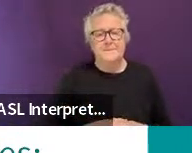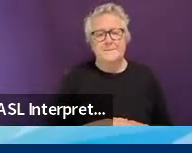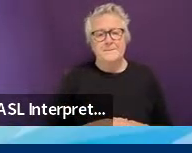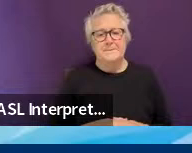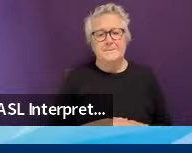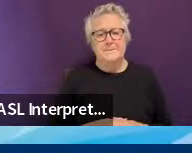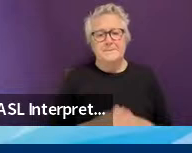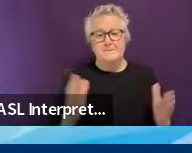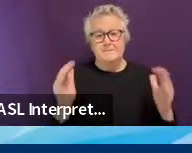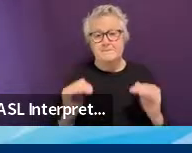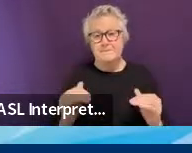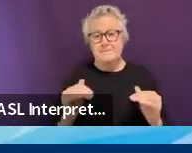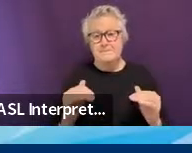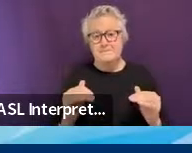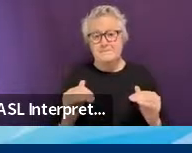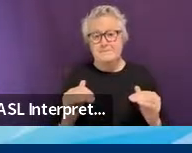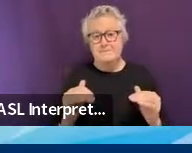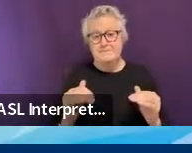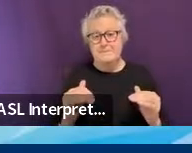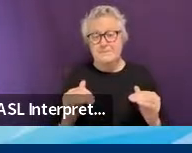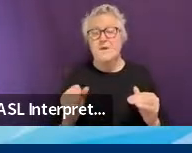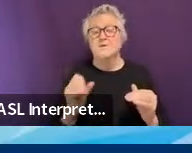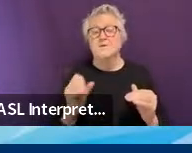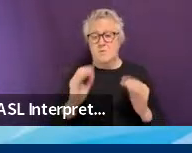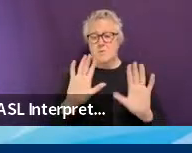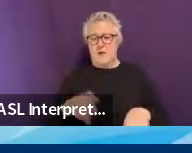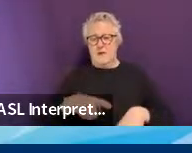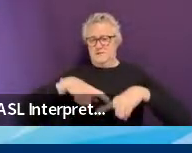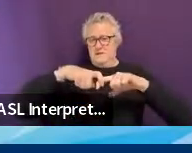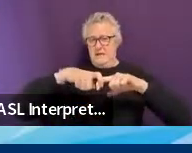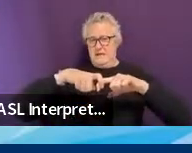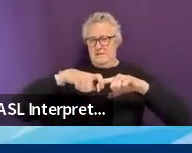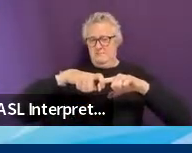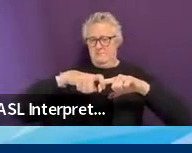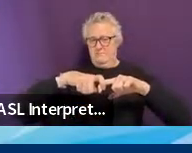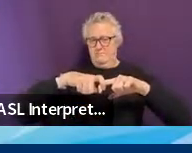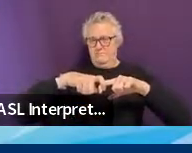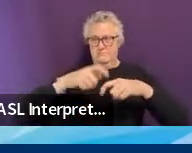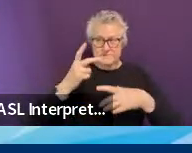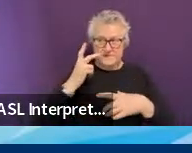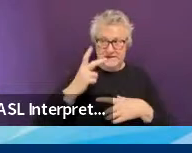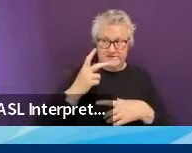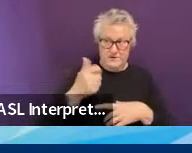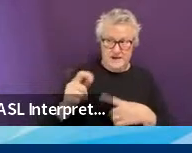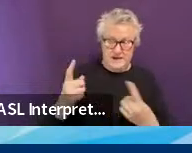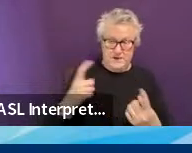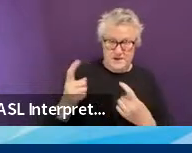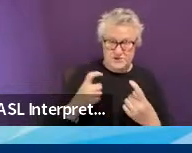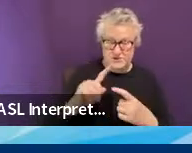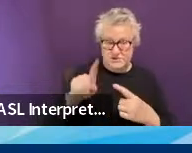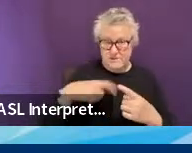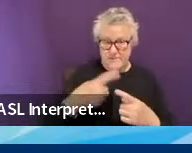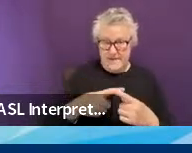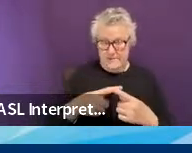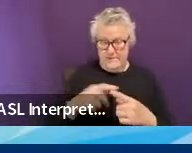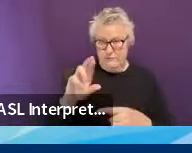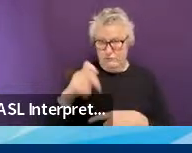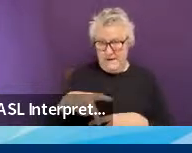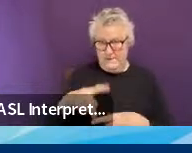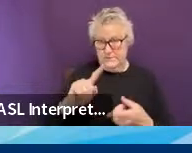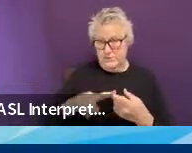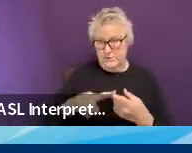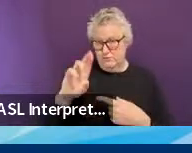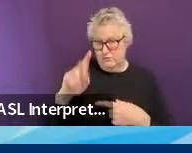Next slide. So I'll stop here and see if there's any questions on what are ramp-to-ramp connections or auxiliary